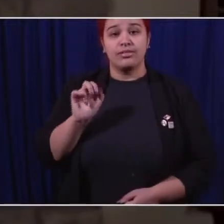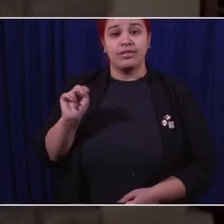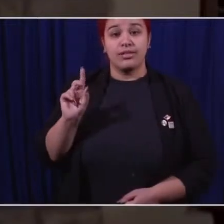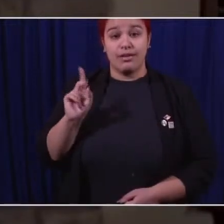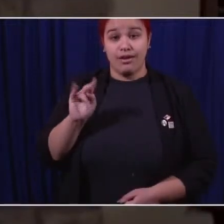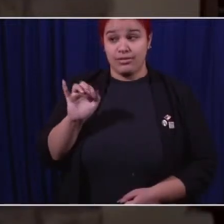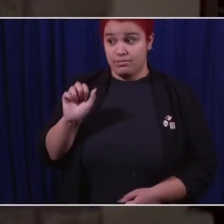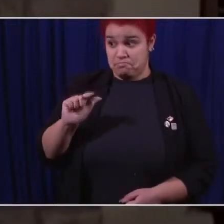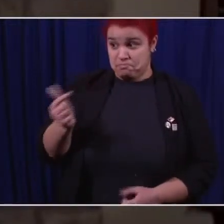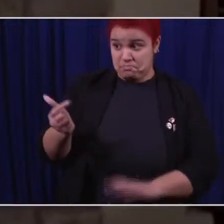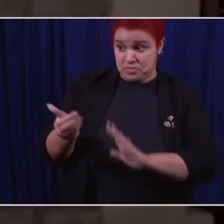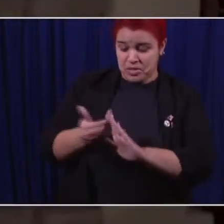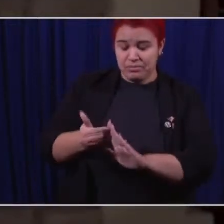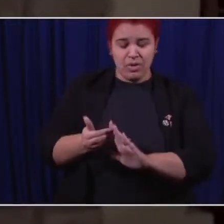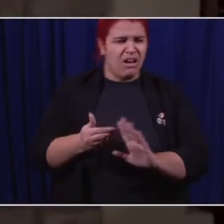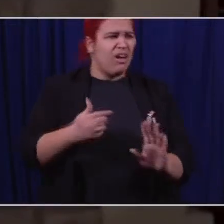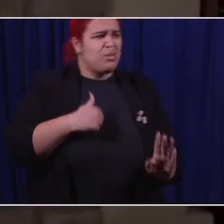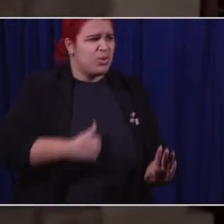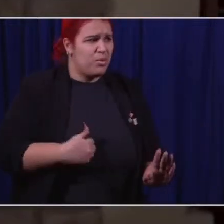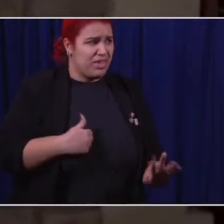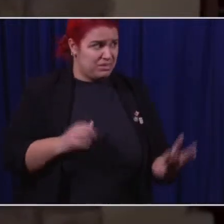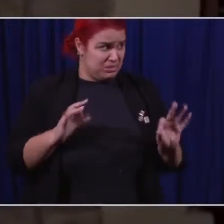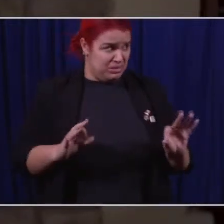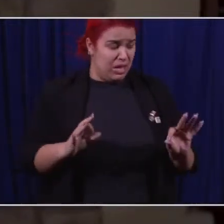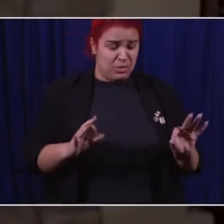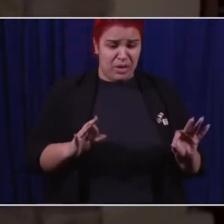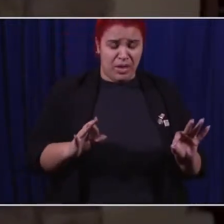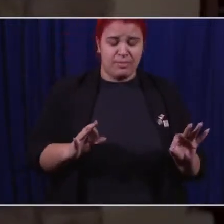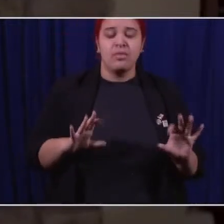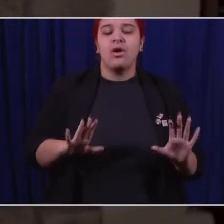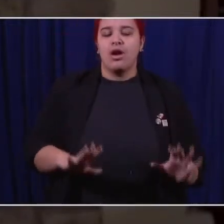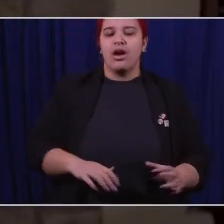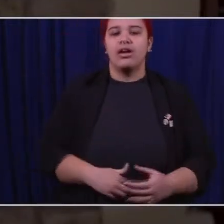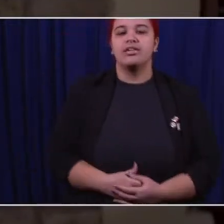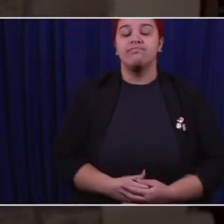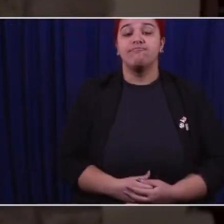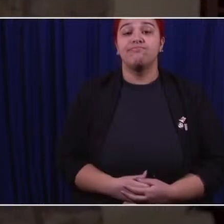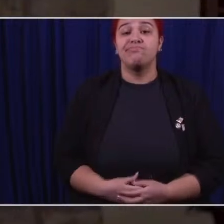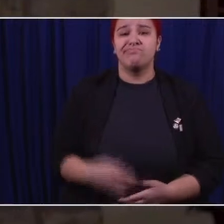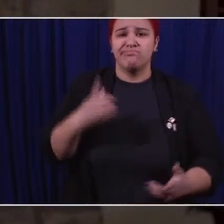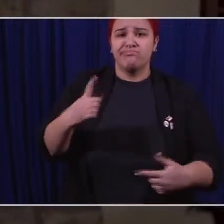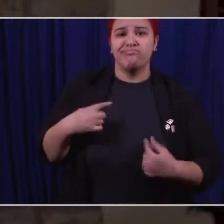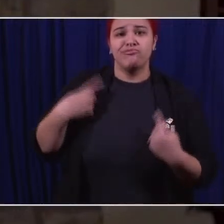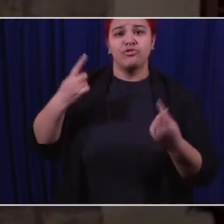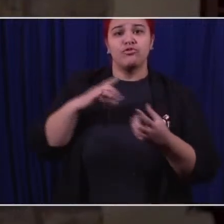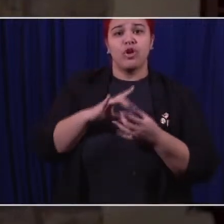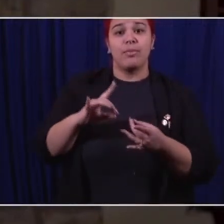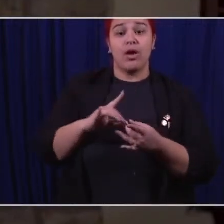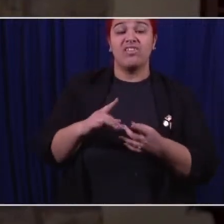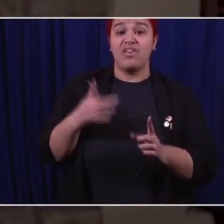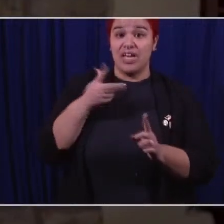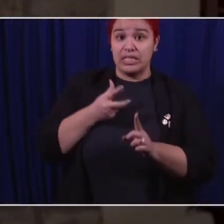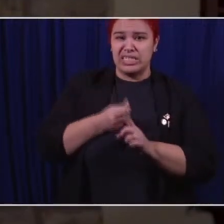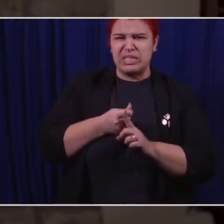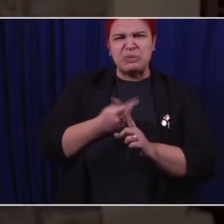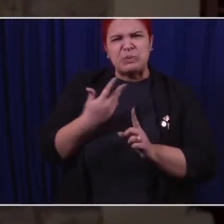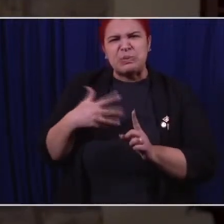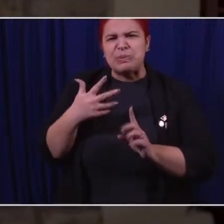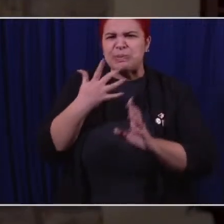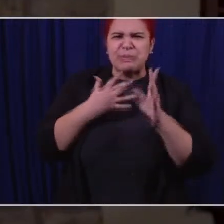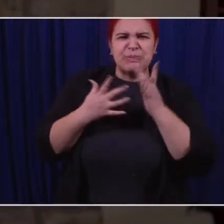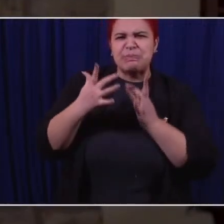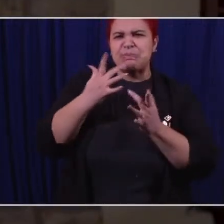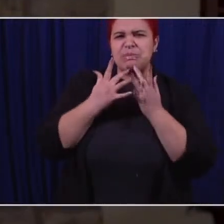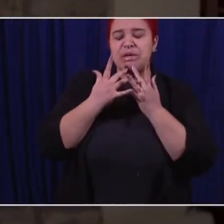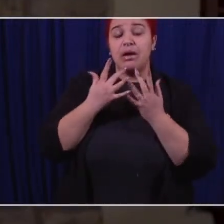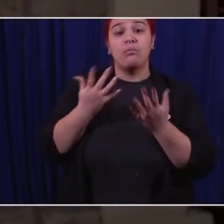Justin. Sure, I can hear you. You talk about the scarcity of the vaccine. What happens when a school that is struggling to get the majority of its